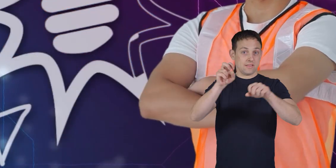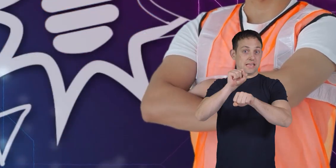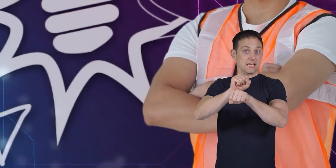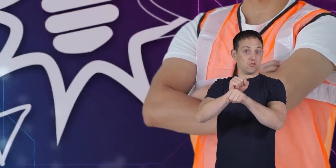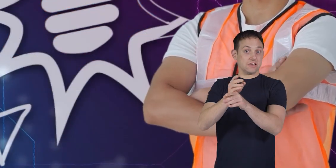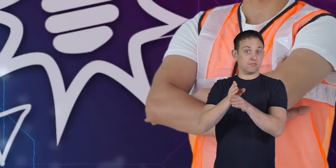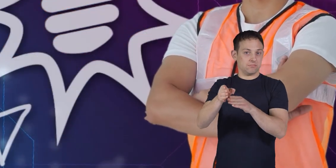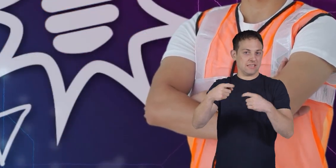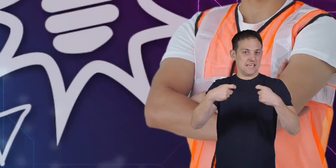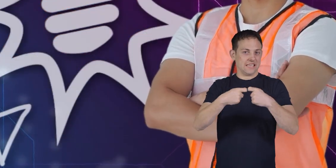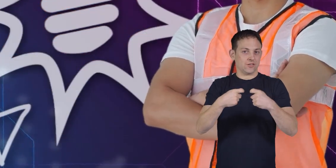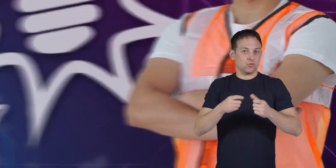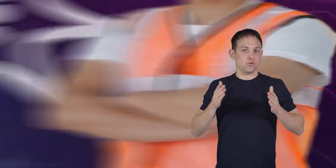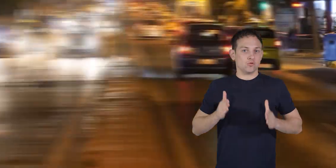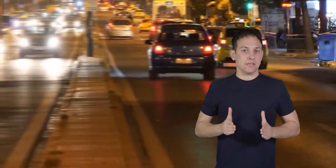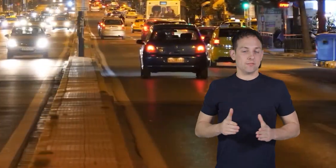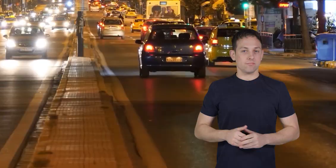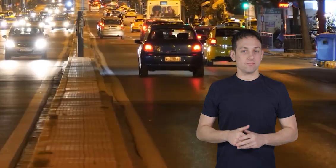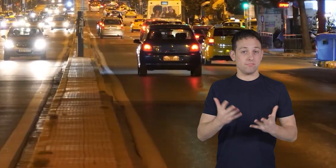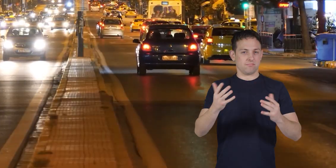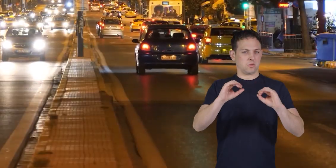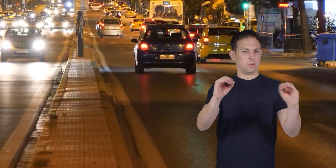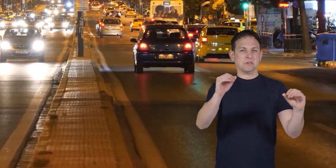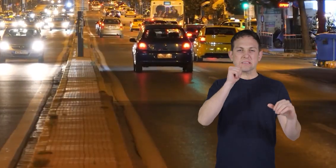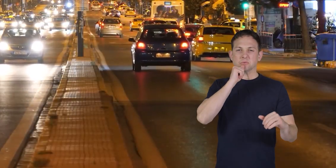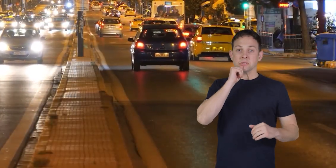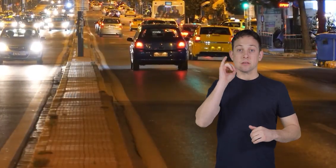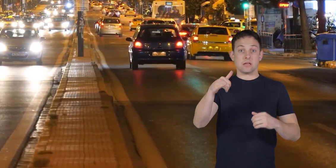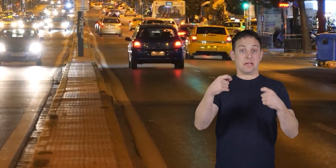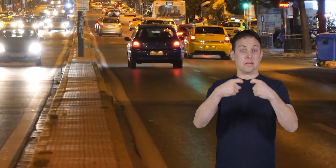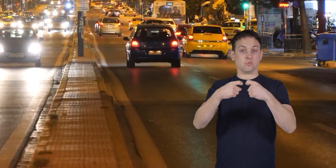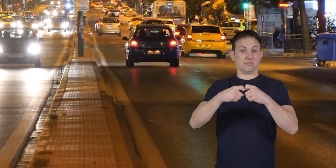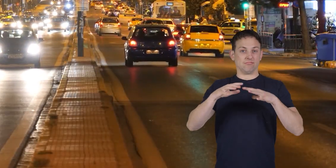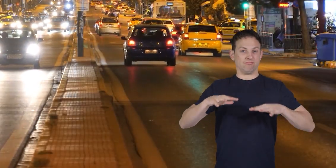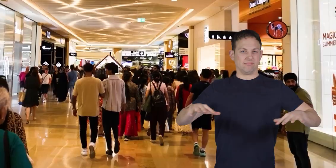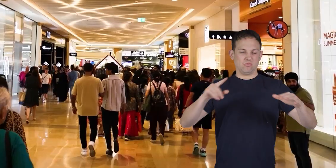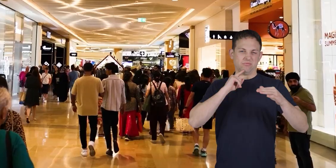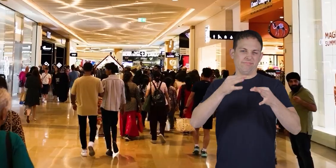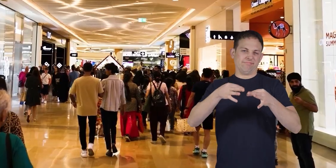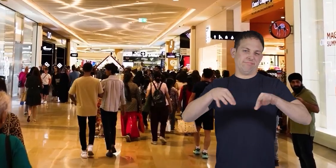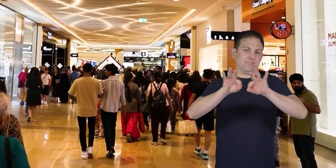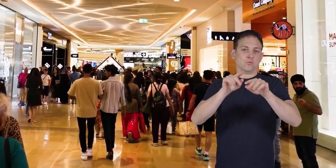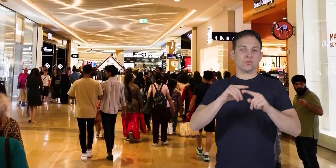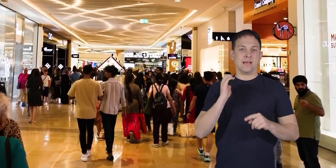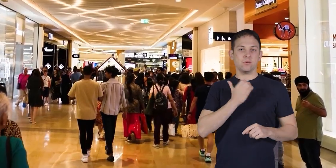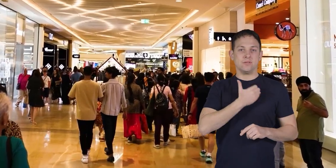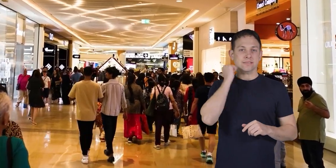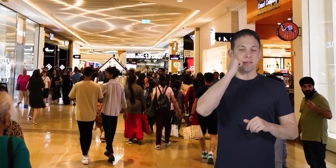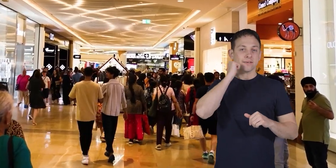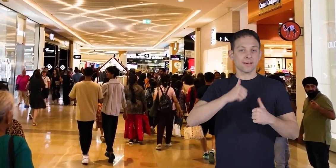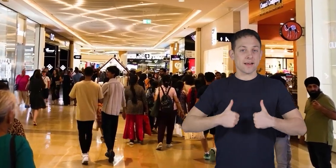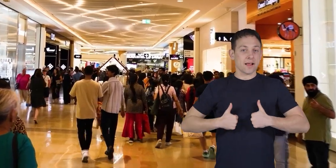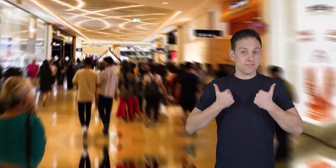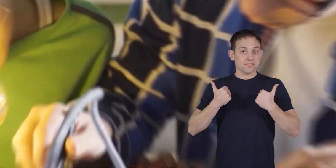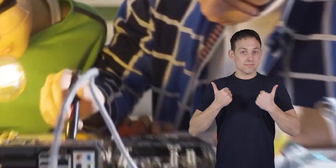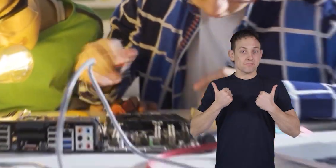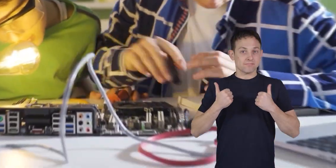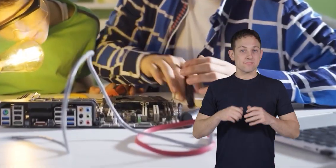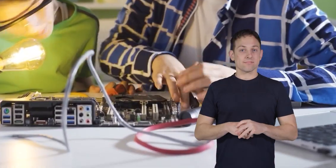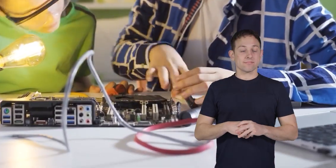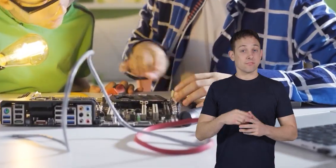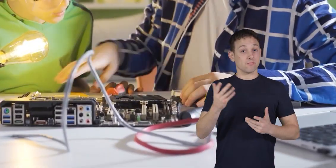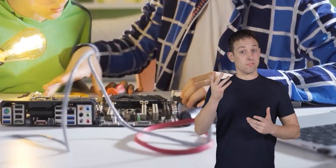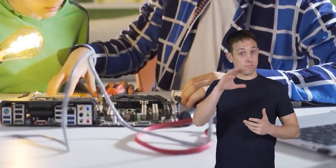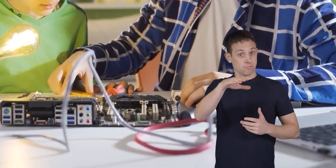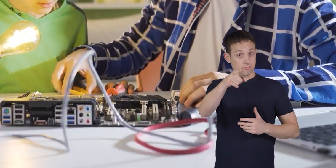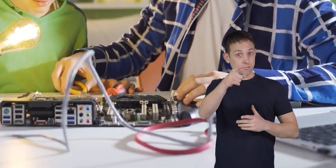Careers: electrician. It's no secret that electricity is pretty vital to our daily lives.